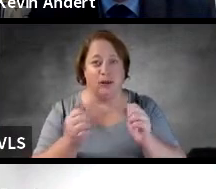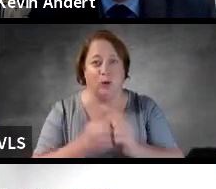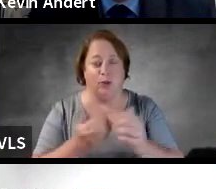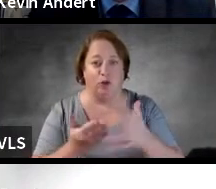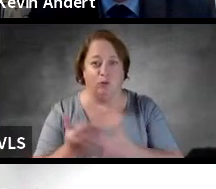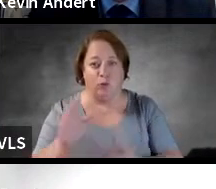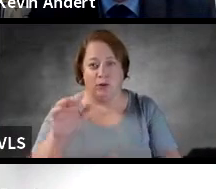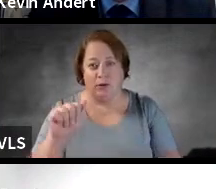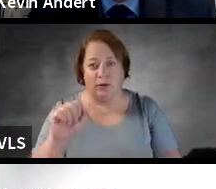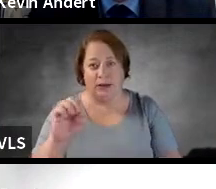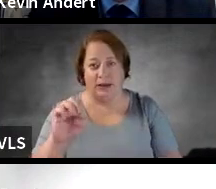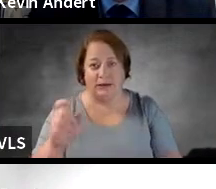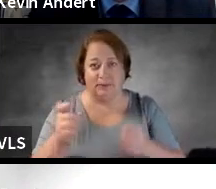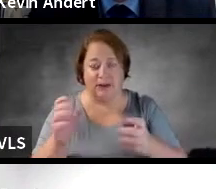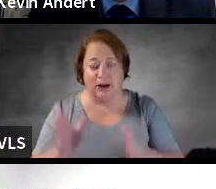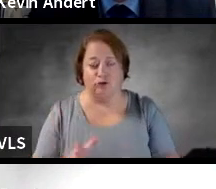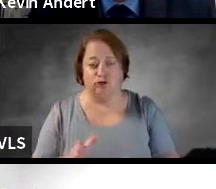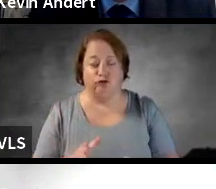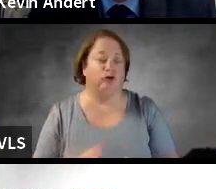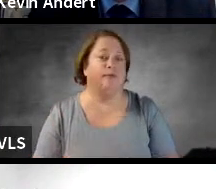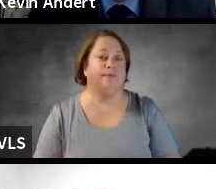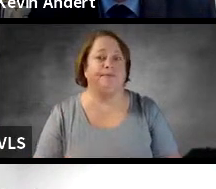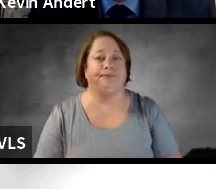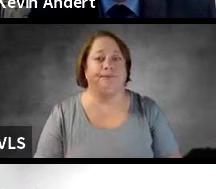And as Chiquita had said earlier, those